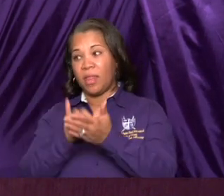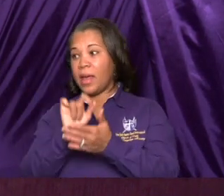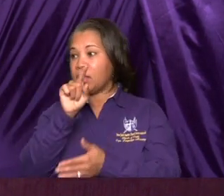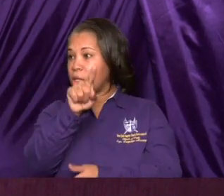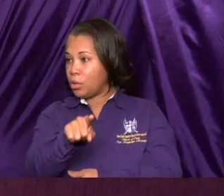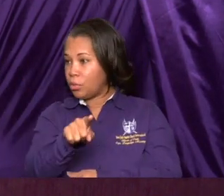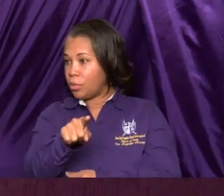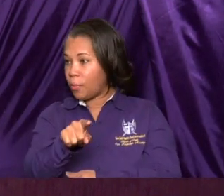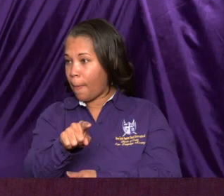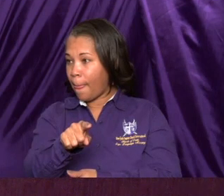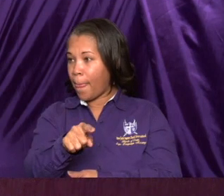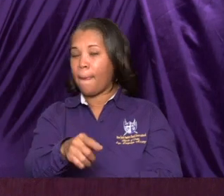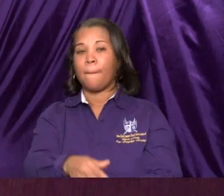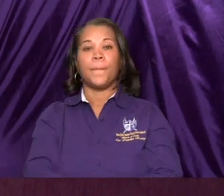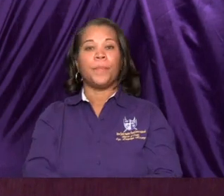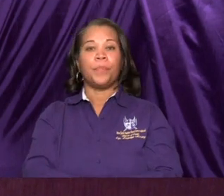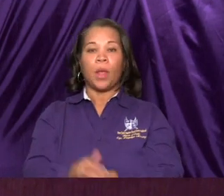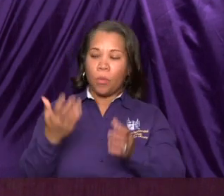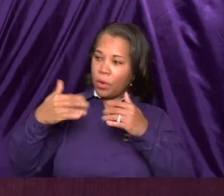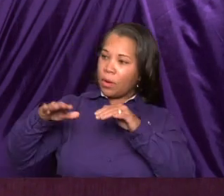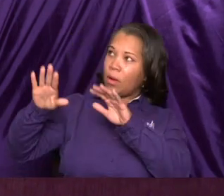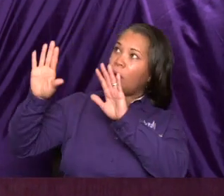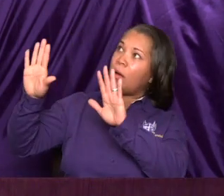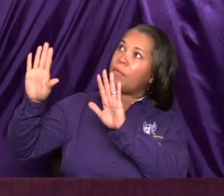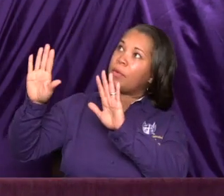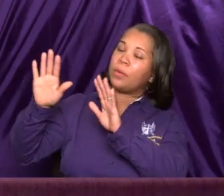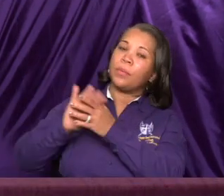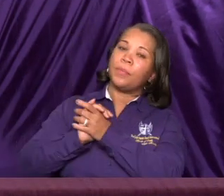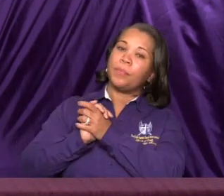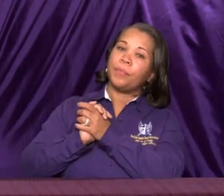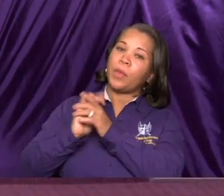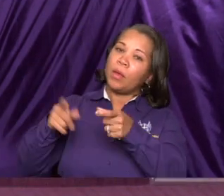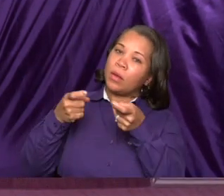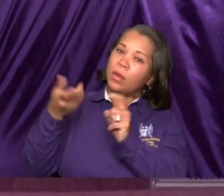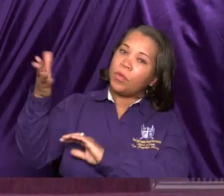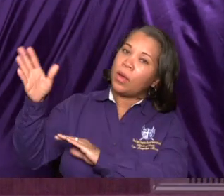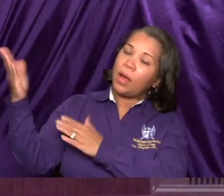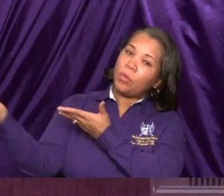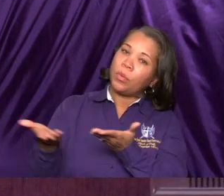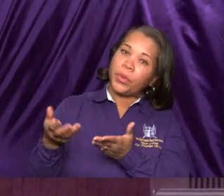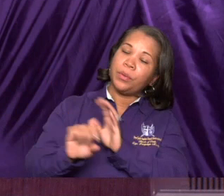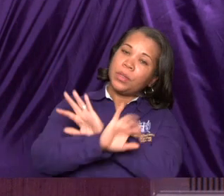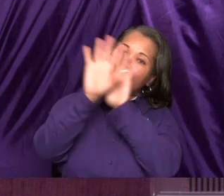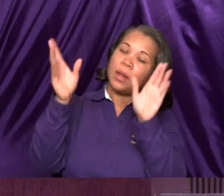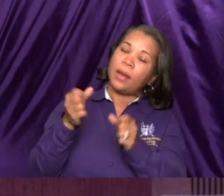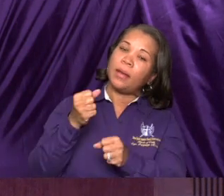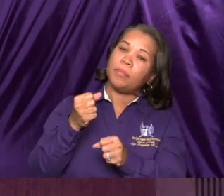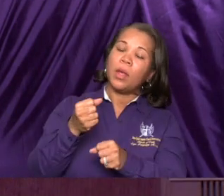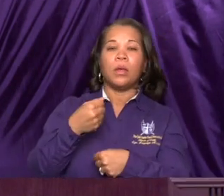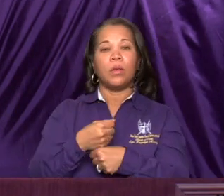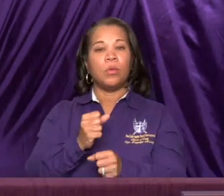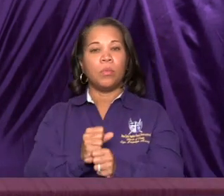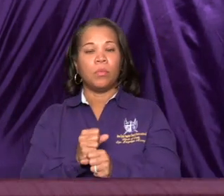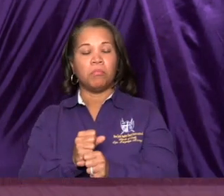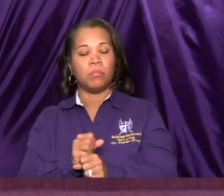want to offer you a God that will bring you into the light. And you may say, I'm saved. But if you got